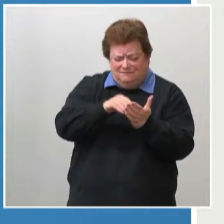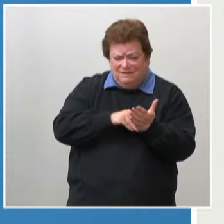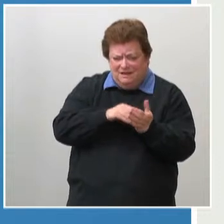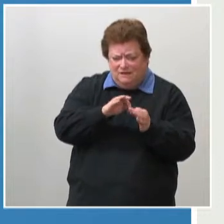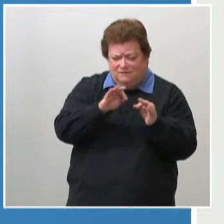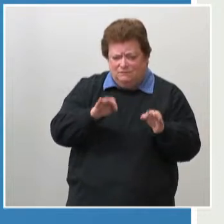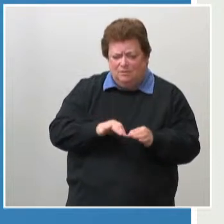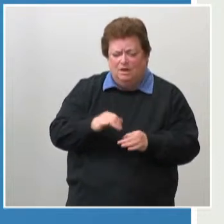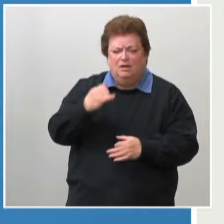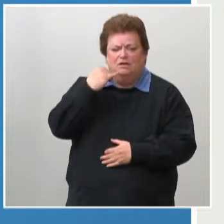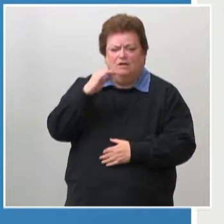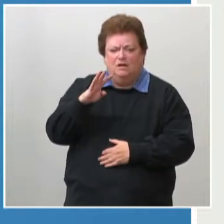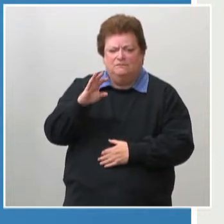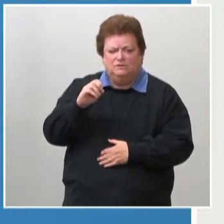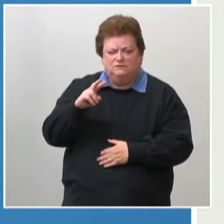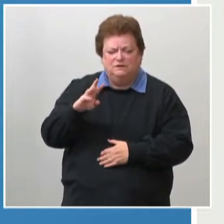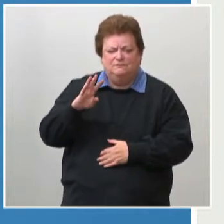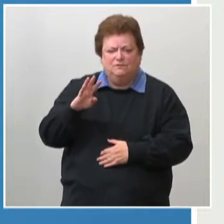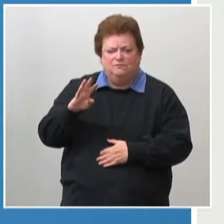please call